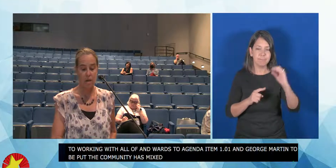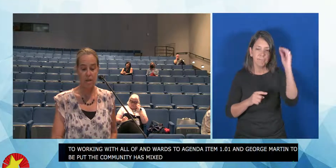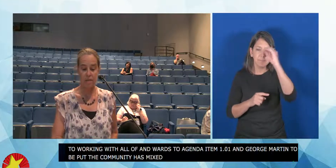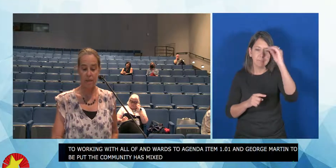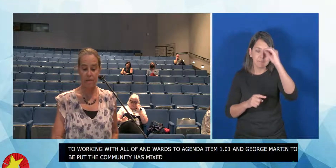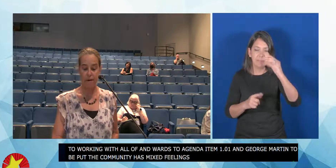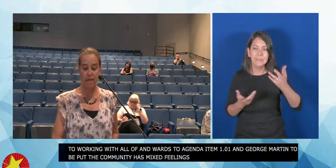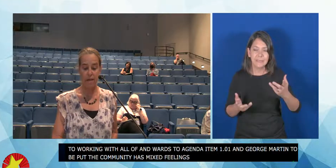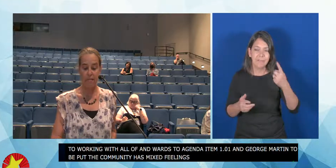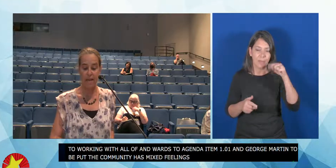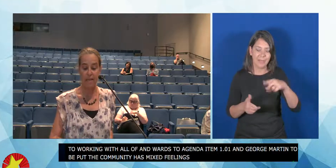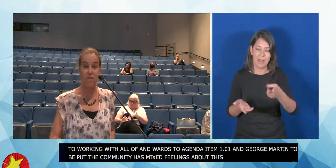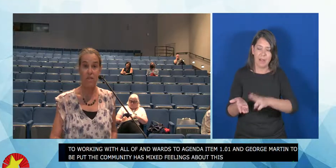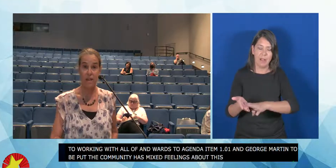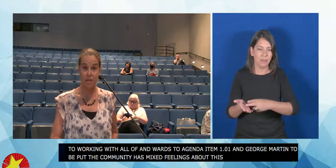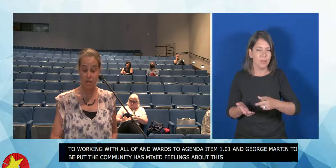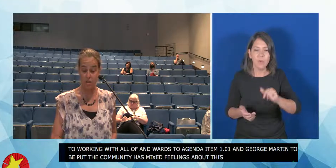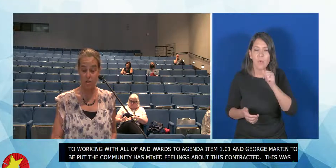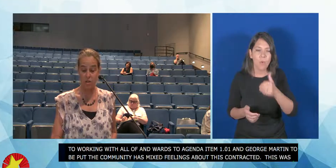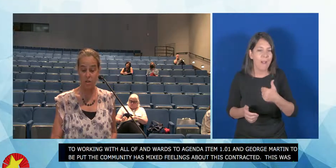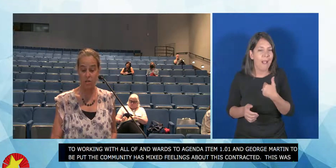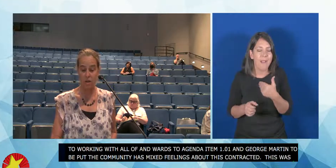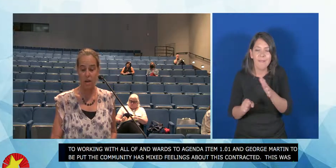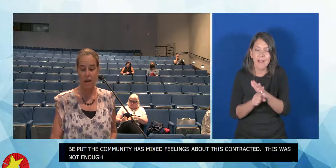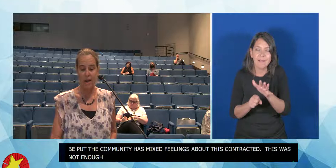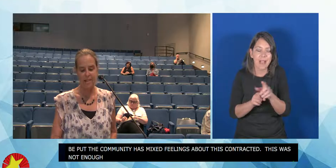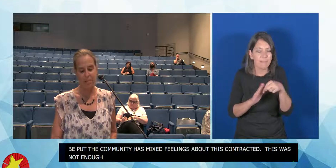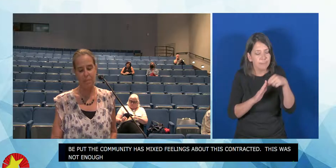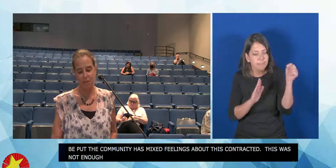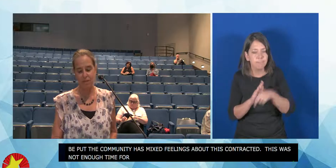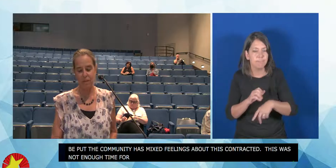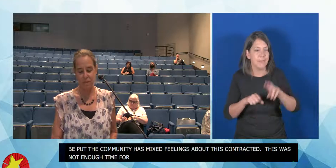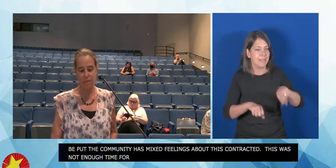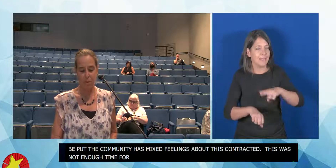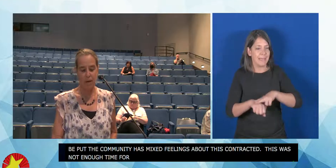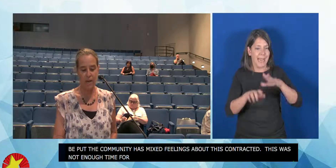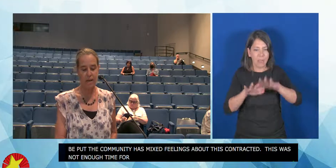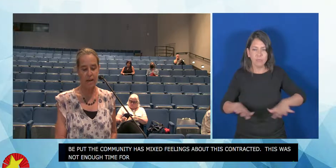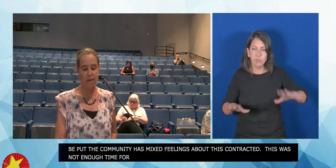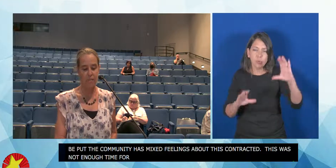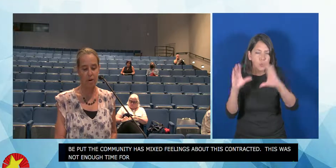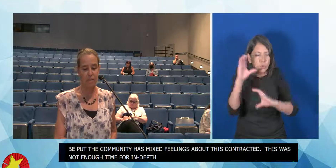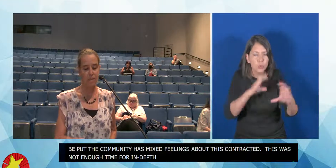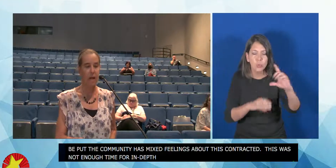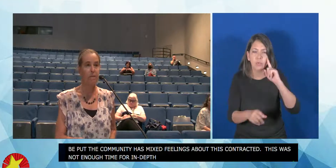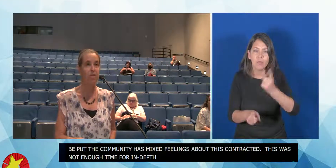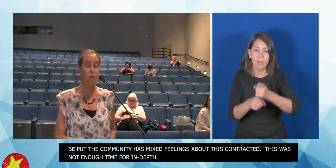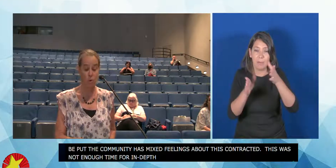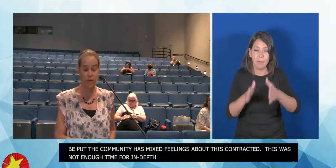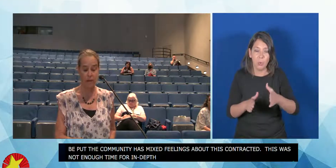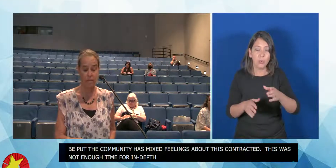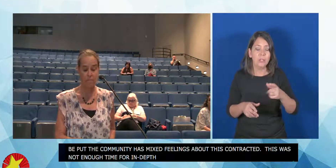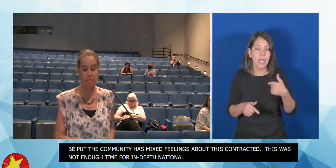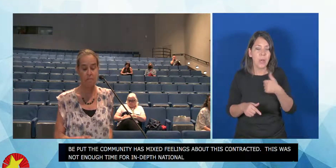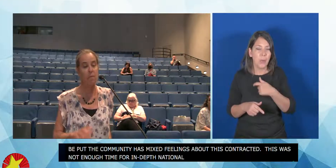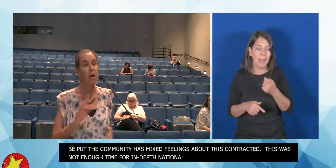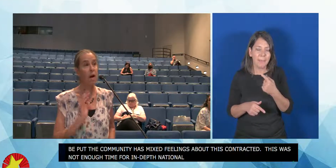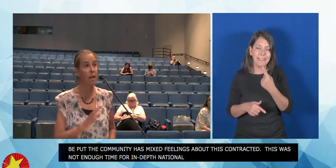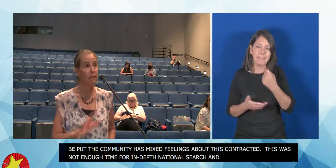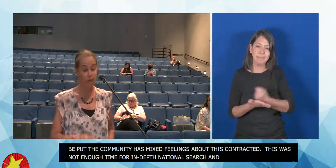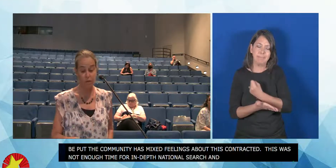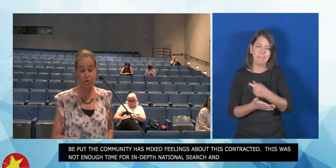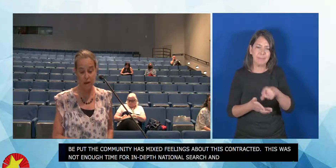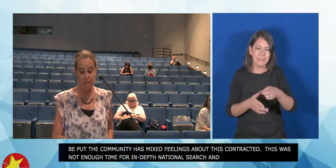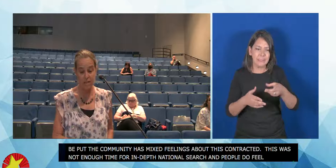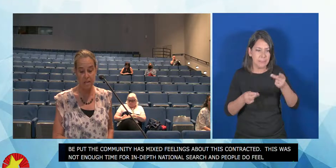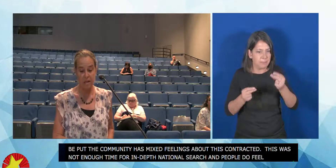was not enough time for in-depth national search, and some people do feel disappointed that the process happened so quickly. A